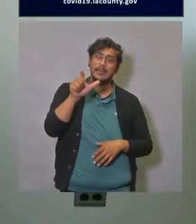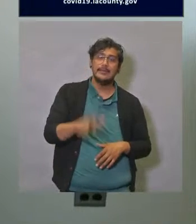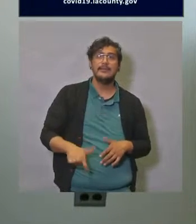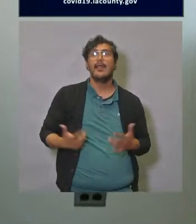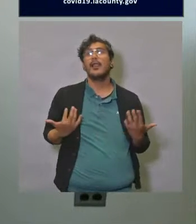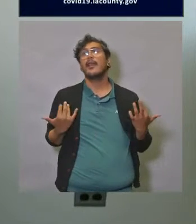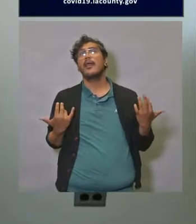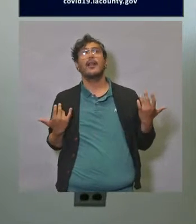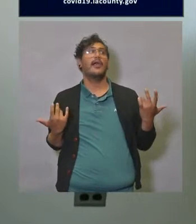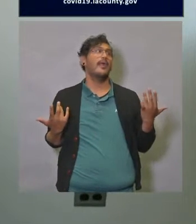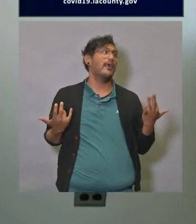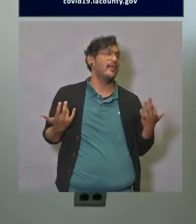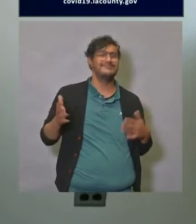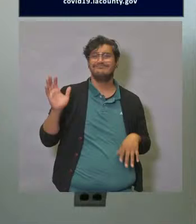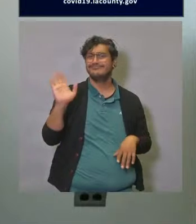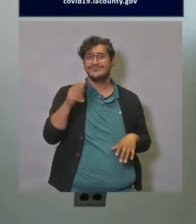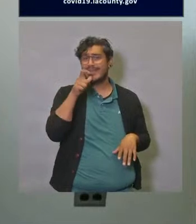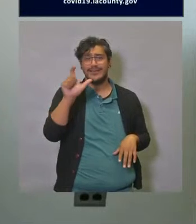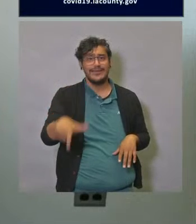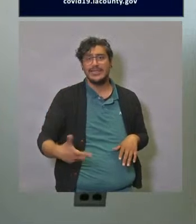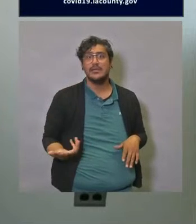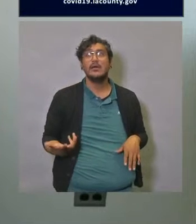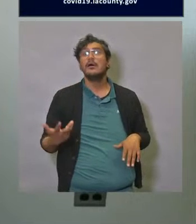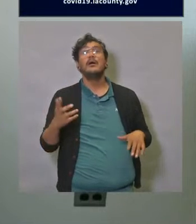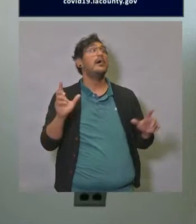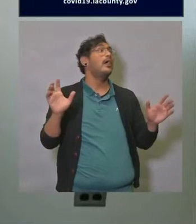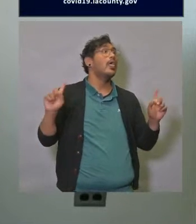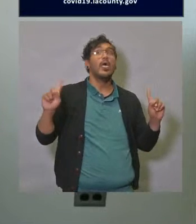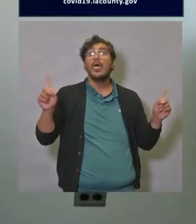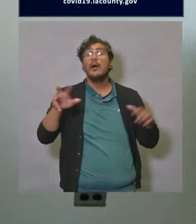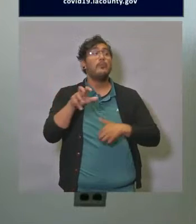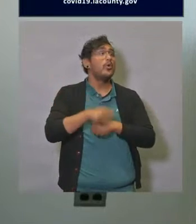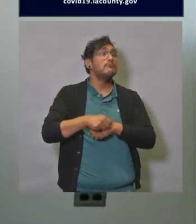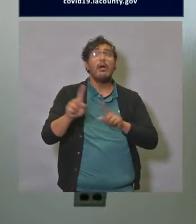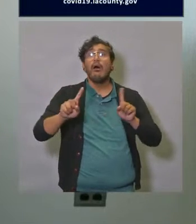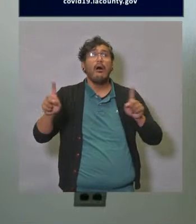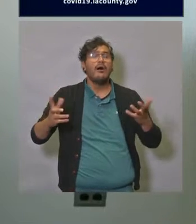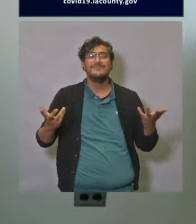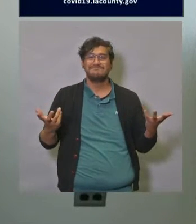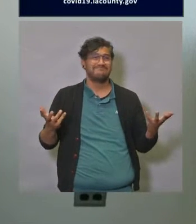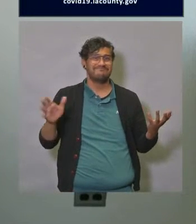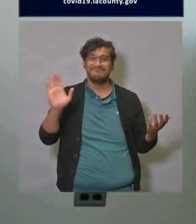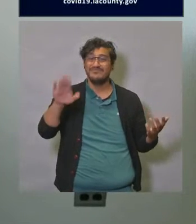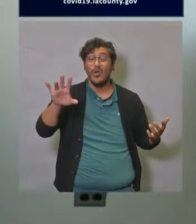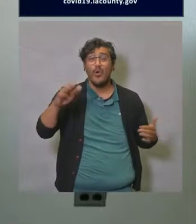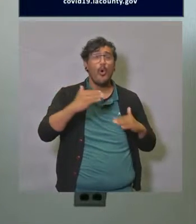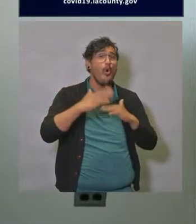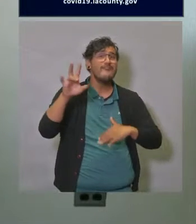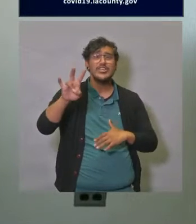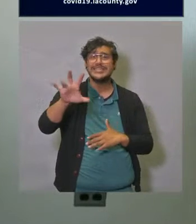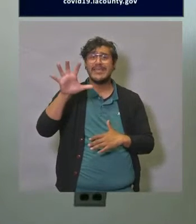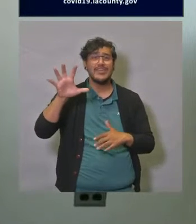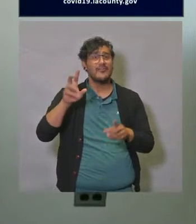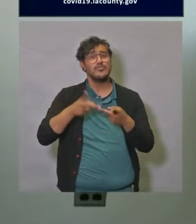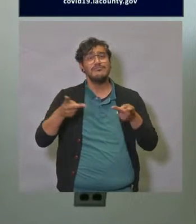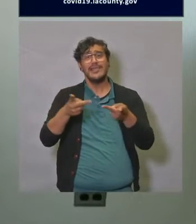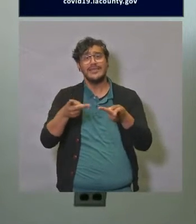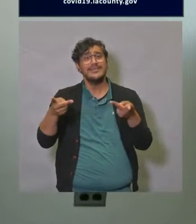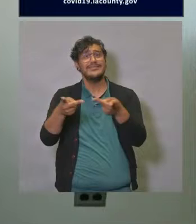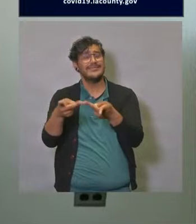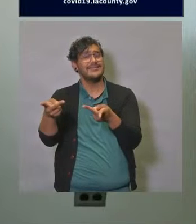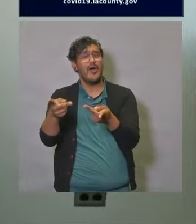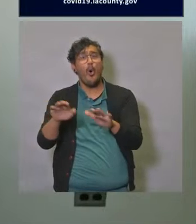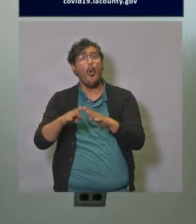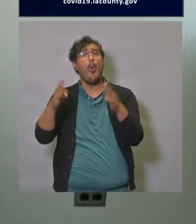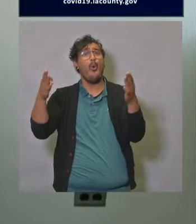and spend a lot of time trying to find appointments. There's over 700 sites that are open this week across the county. We